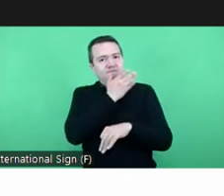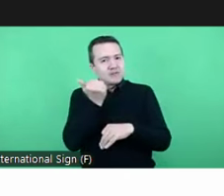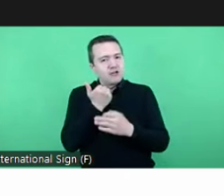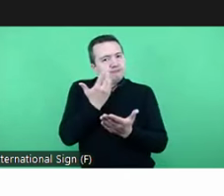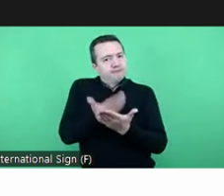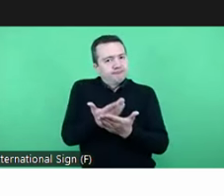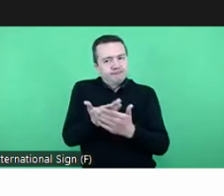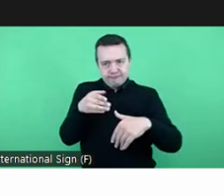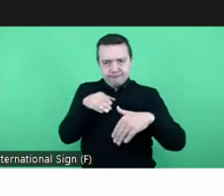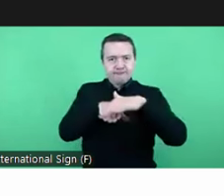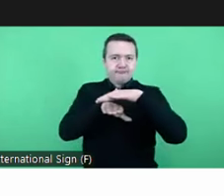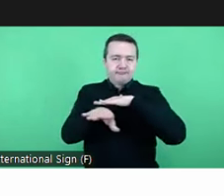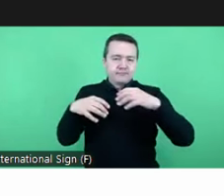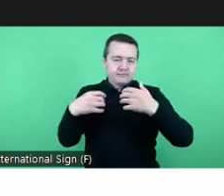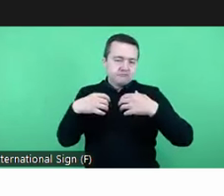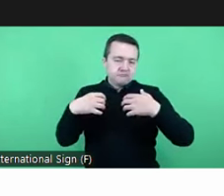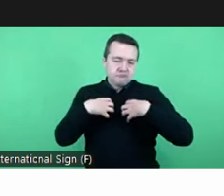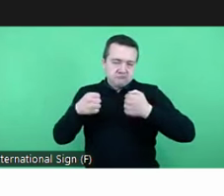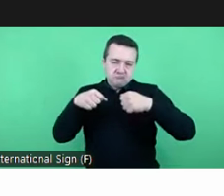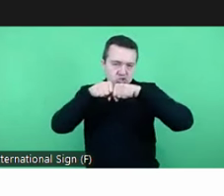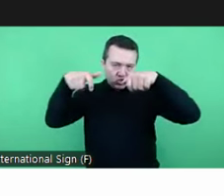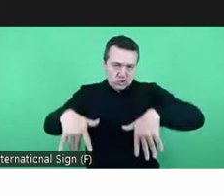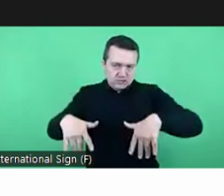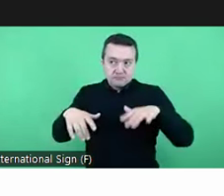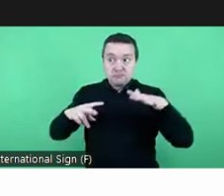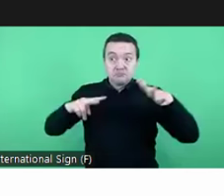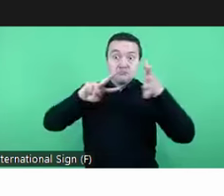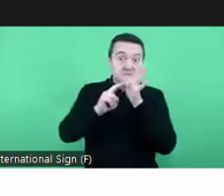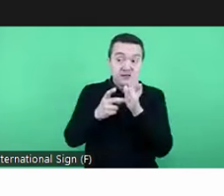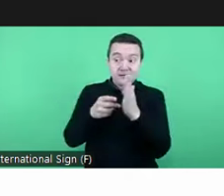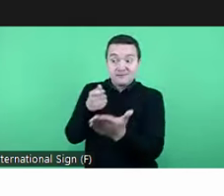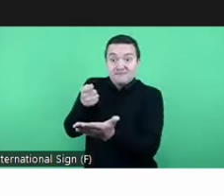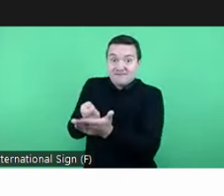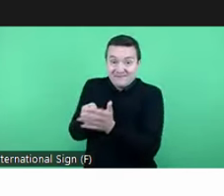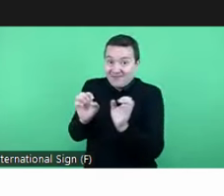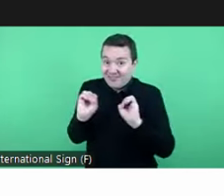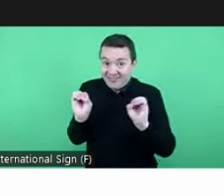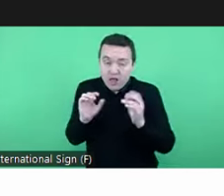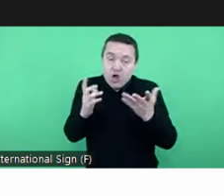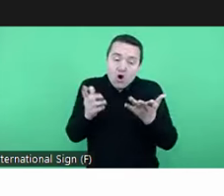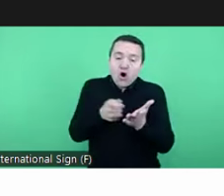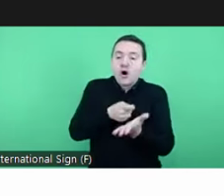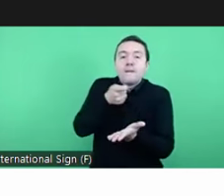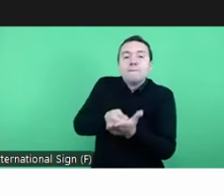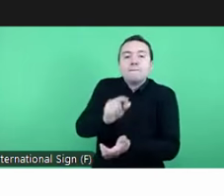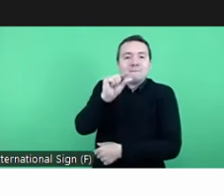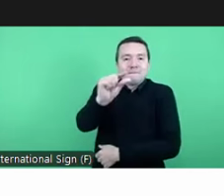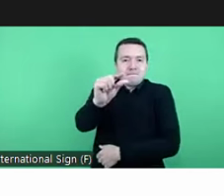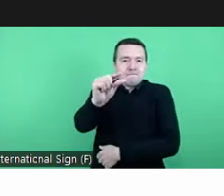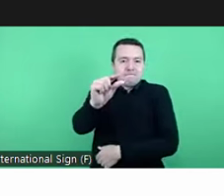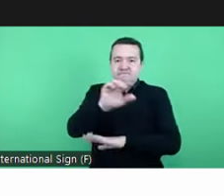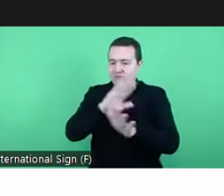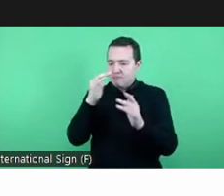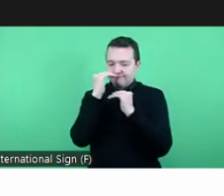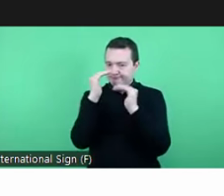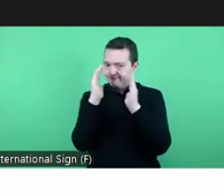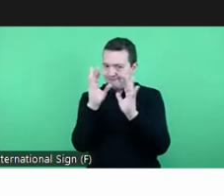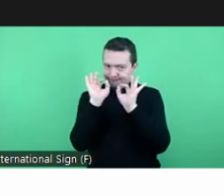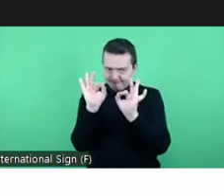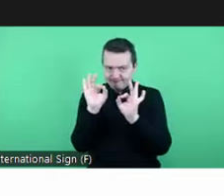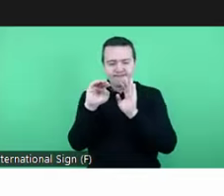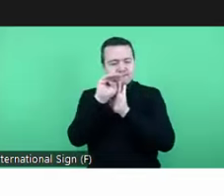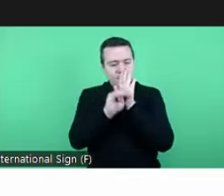sea for sin coverage in the costo system, be it at no o a través cost del or pago de una tasa moderadora que está through paying regulada. a Por moderating rate eso that is me parece regulated,